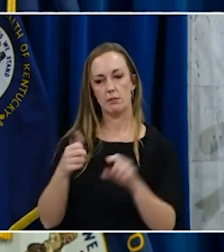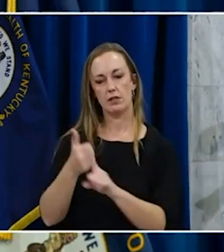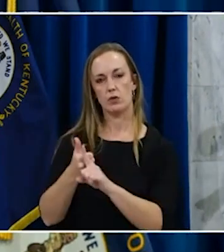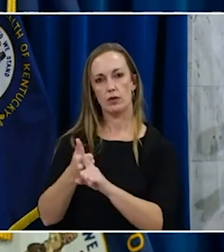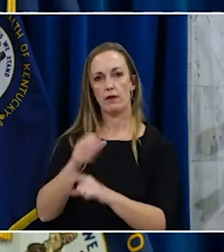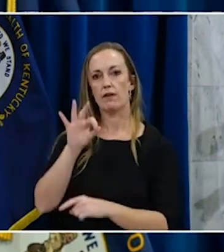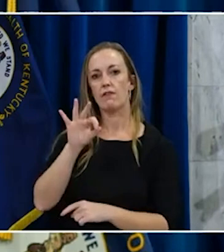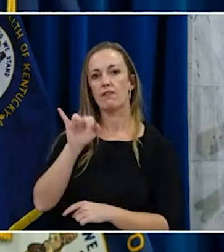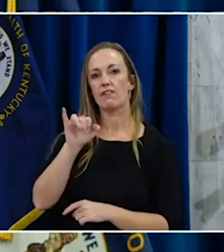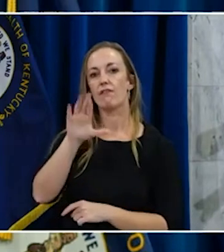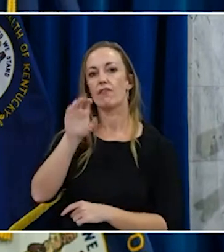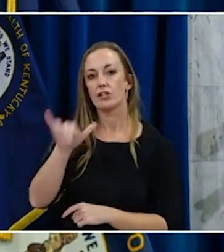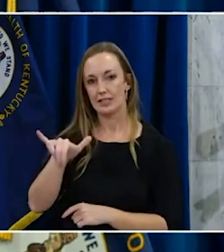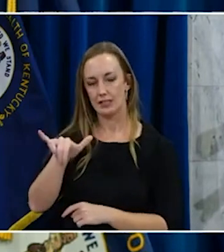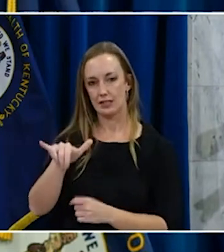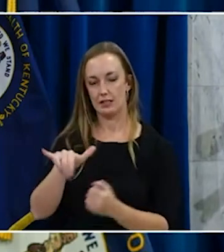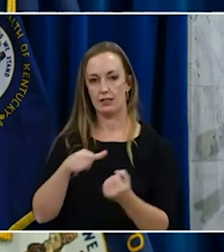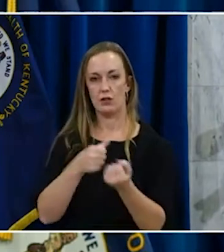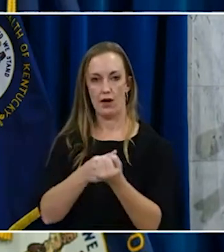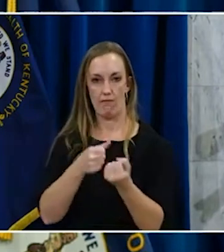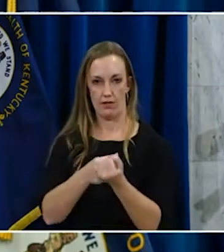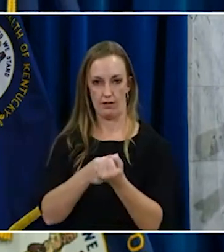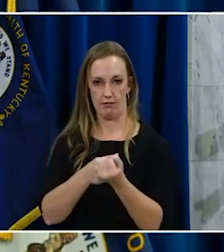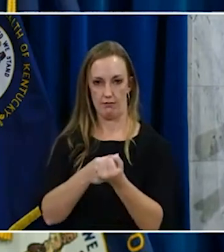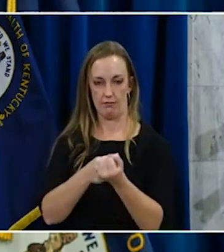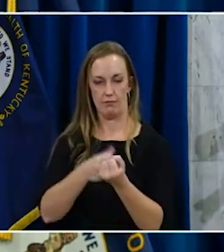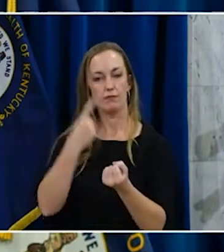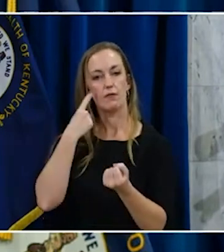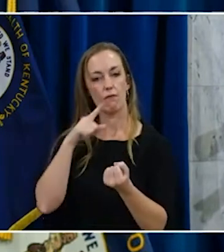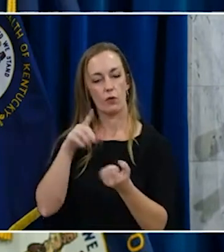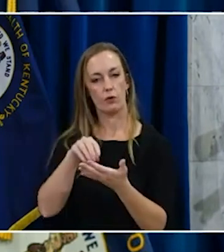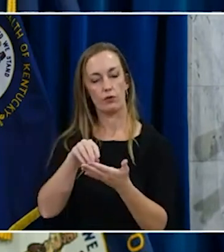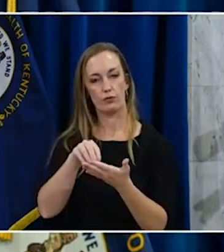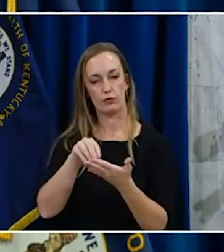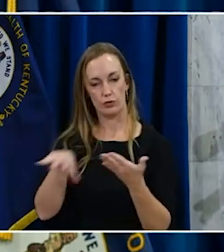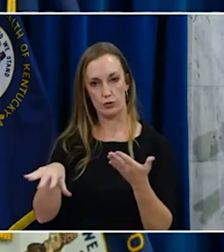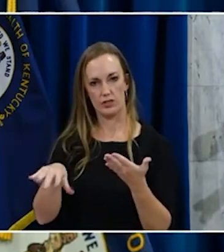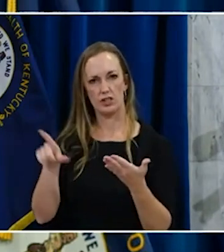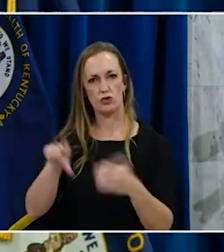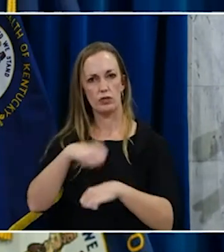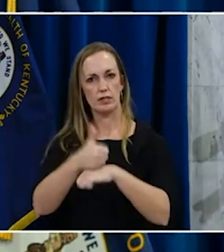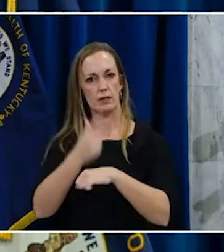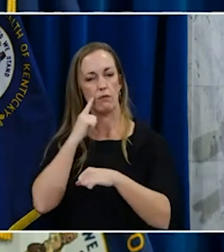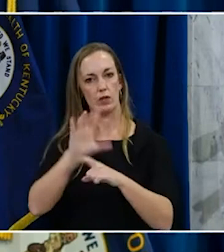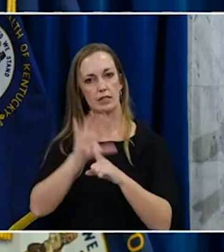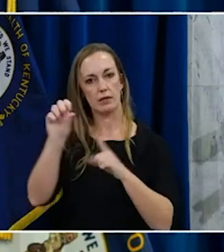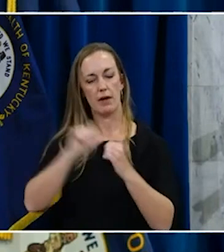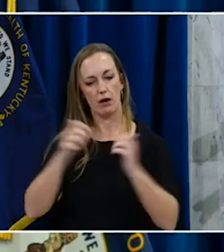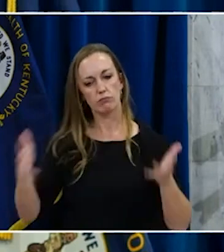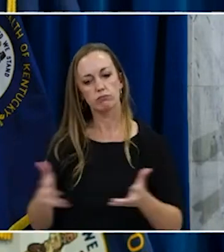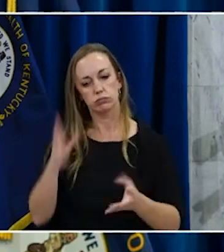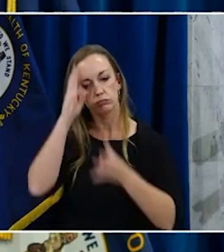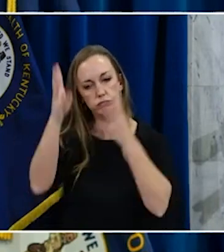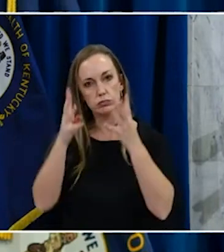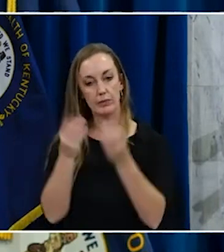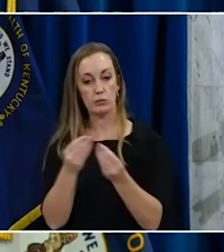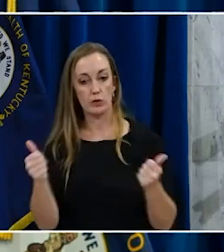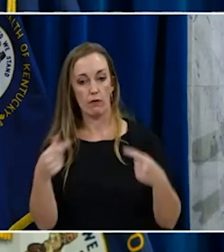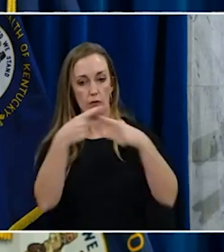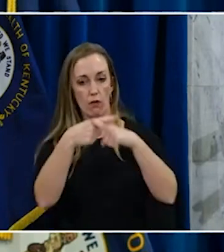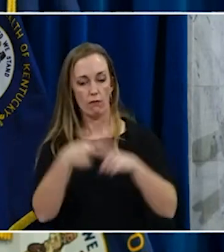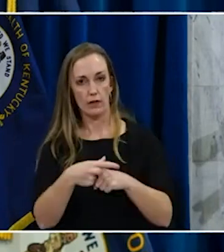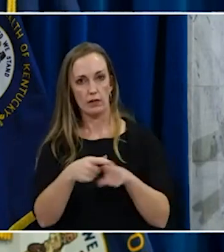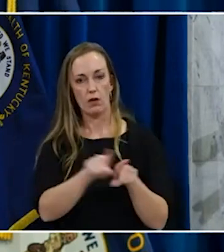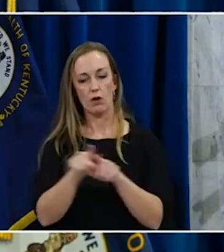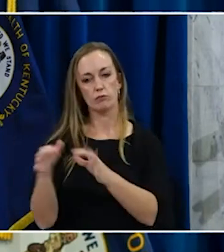for our students, who sets students up to excel by fostering creativity, resolving conflict, and